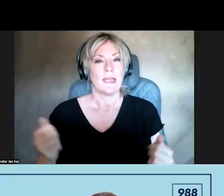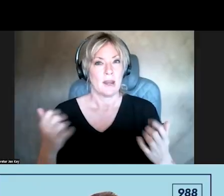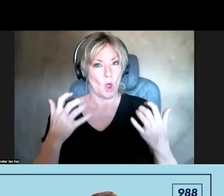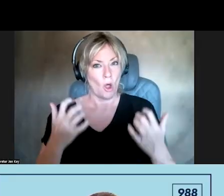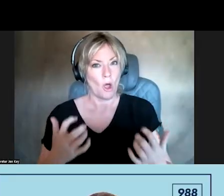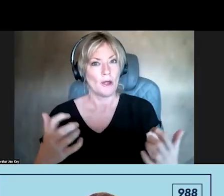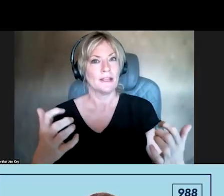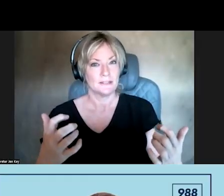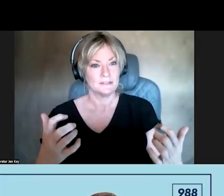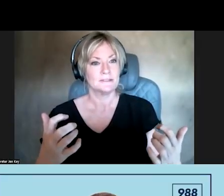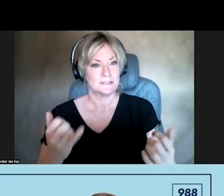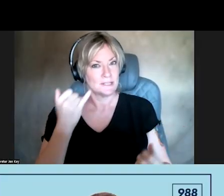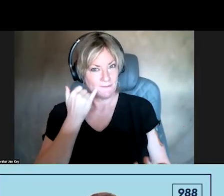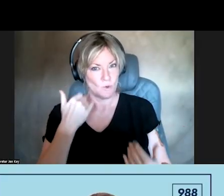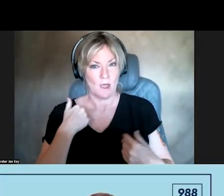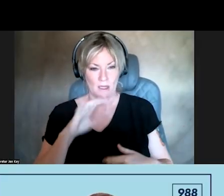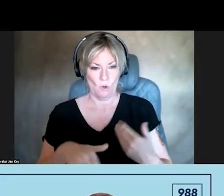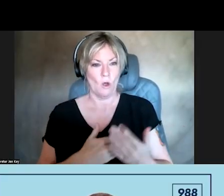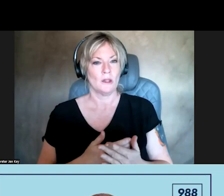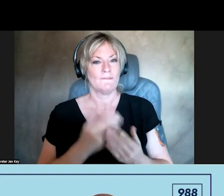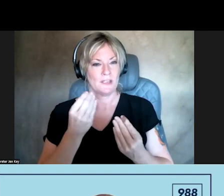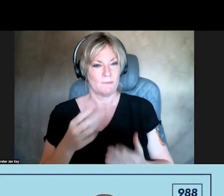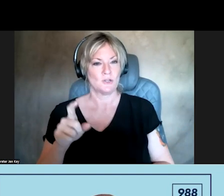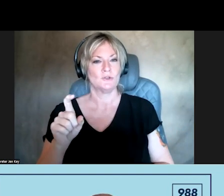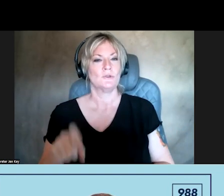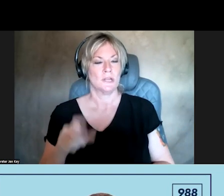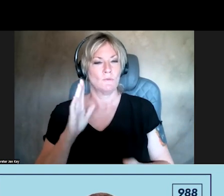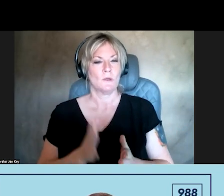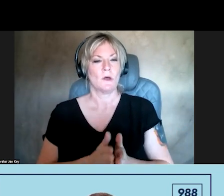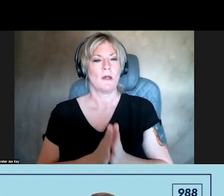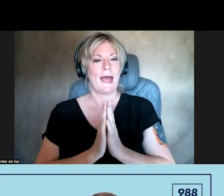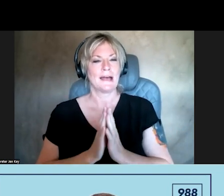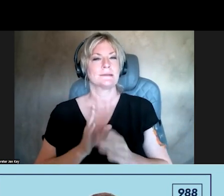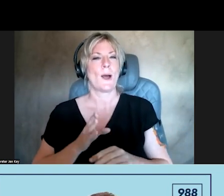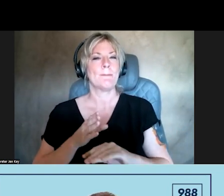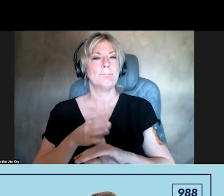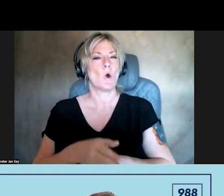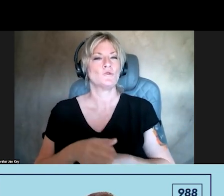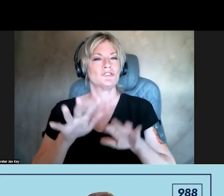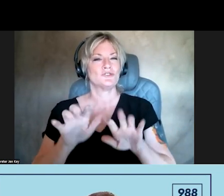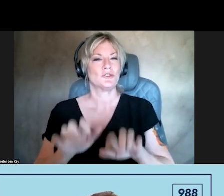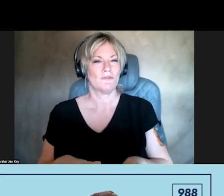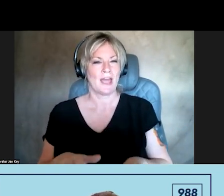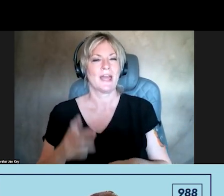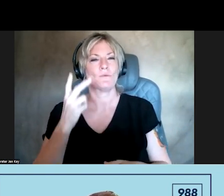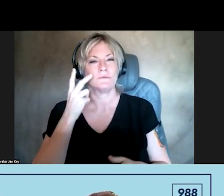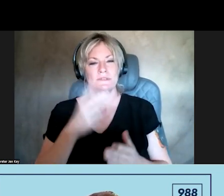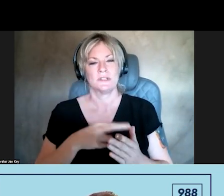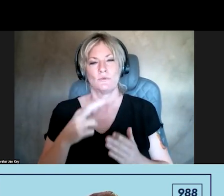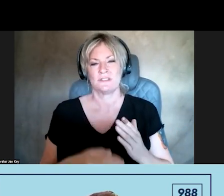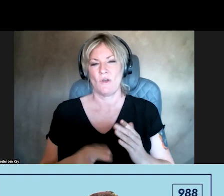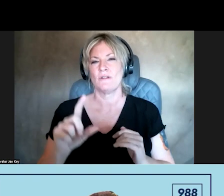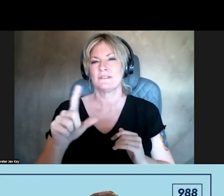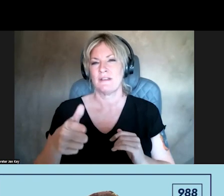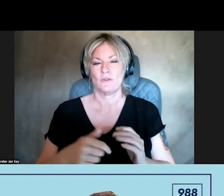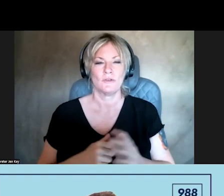your information that you need. We're going to be asking on a post survey, and we'll take a look at the results a little bit later